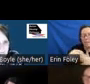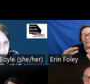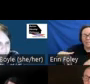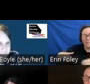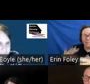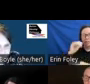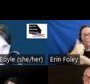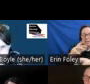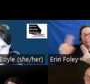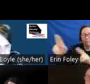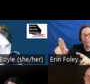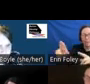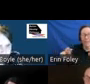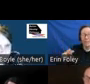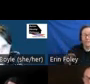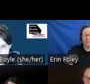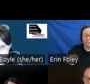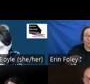dies.